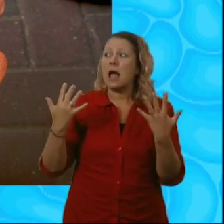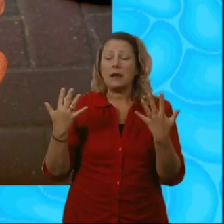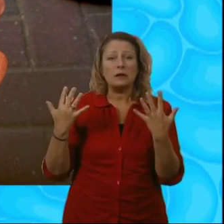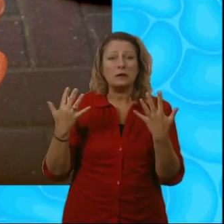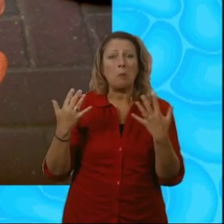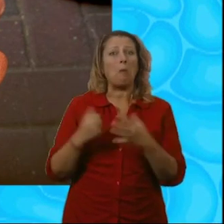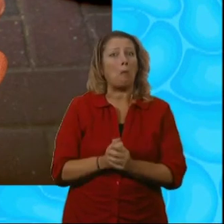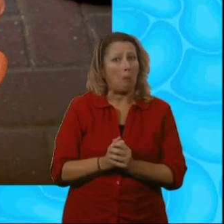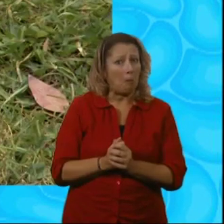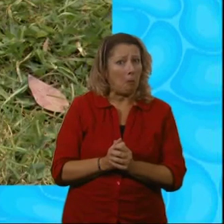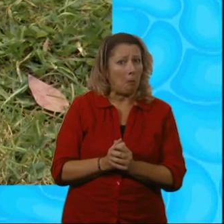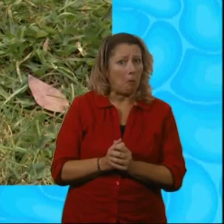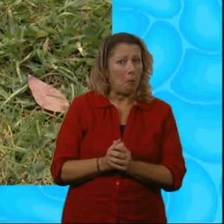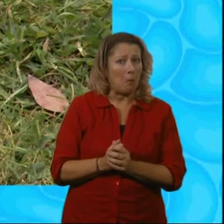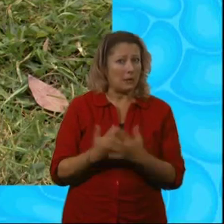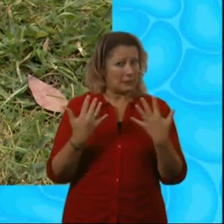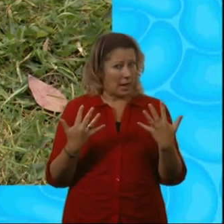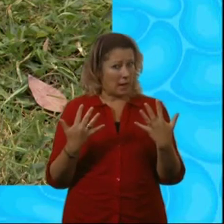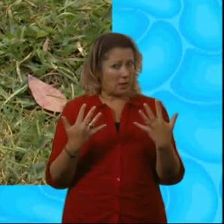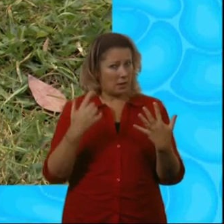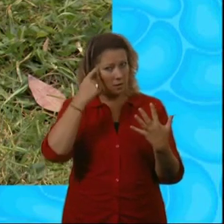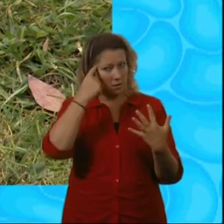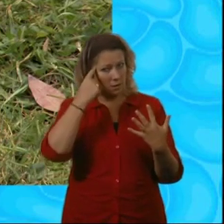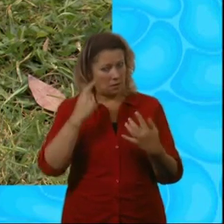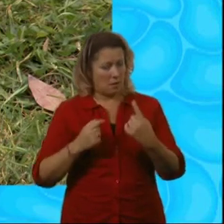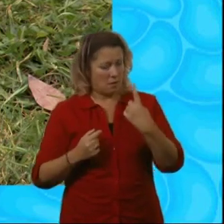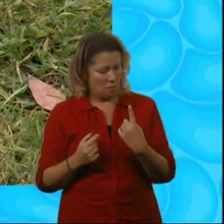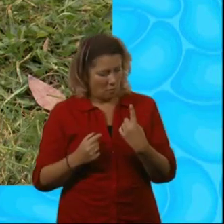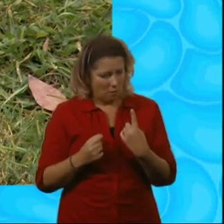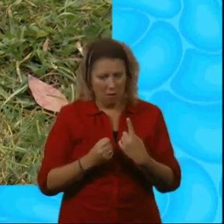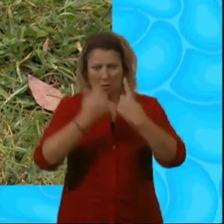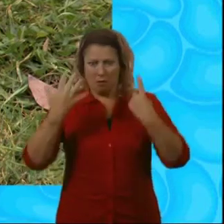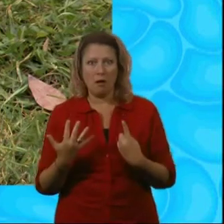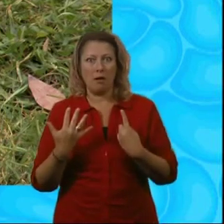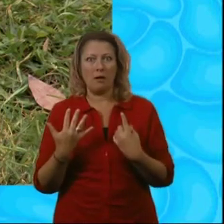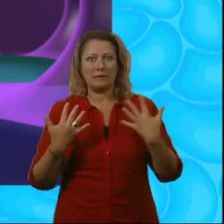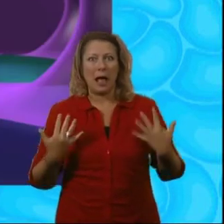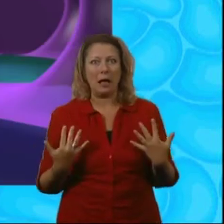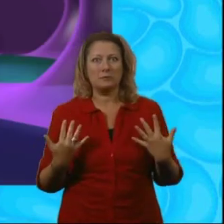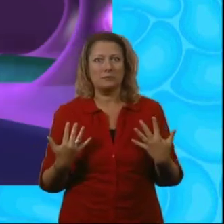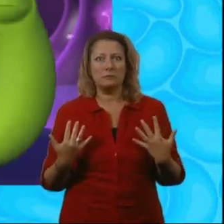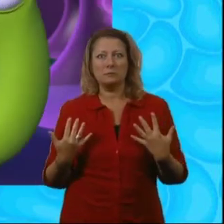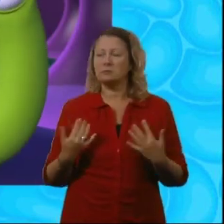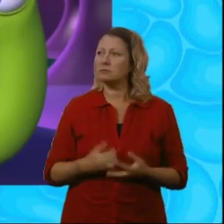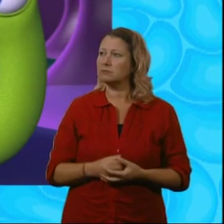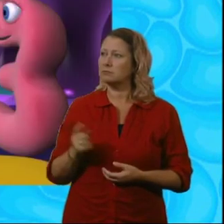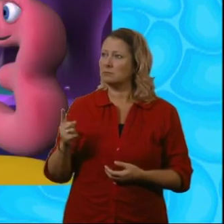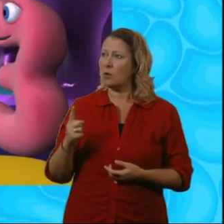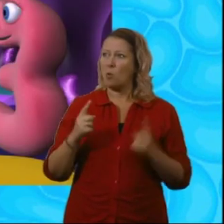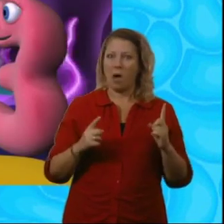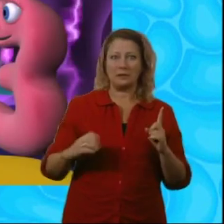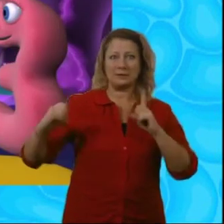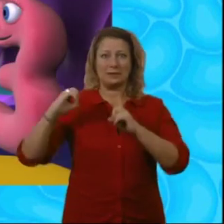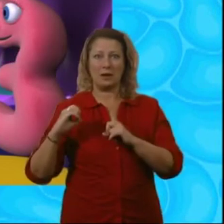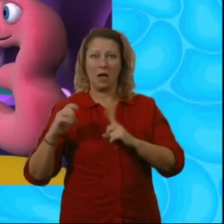ten. Ten. Can you send me brain game to make one into ten? One. Ten.